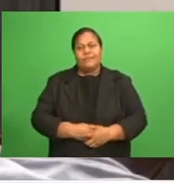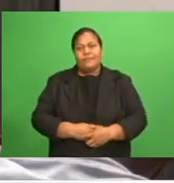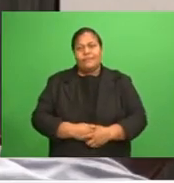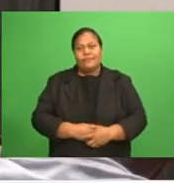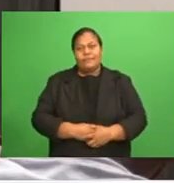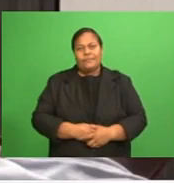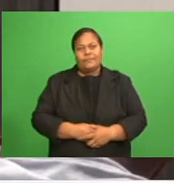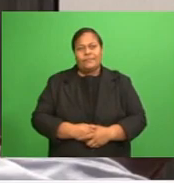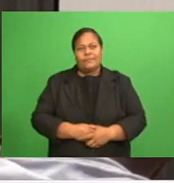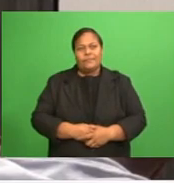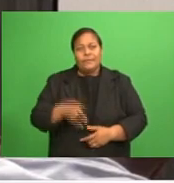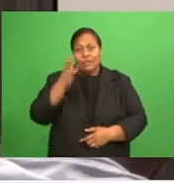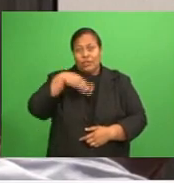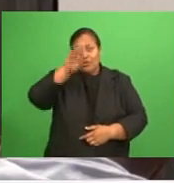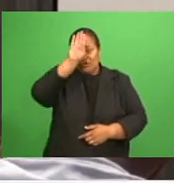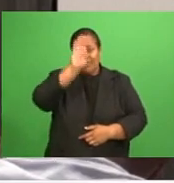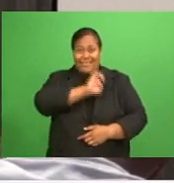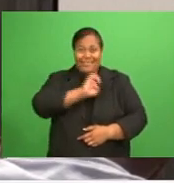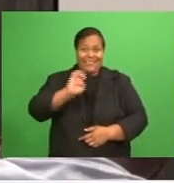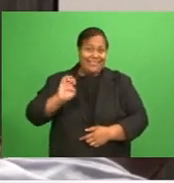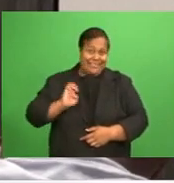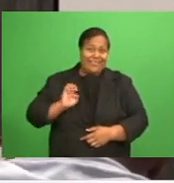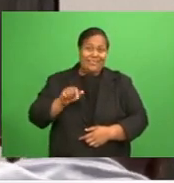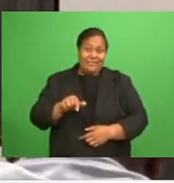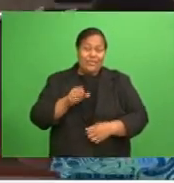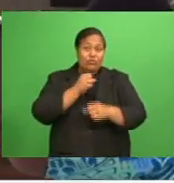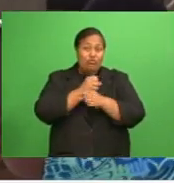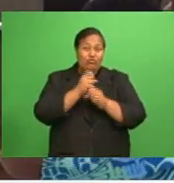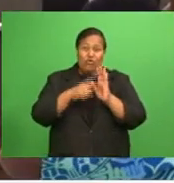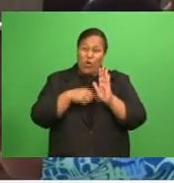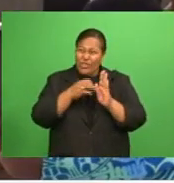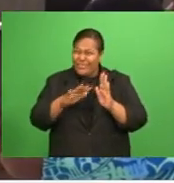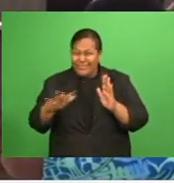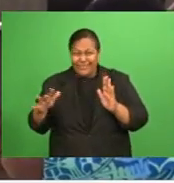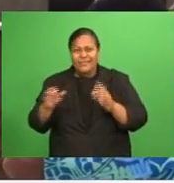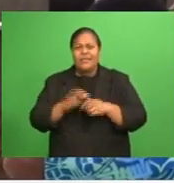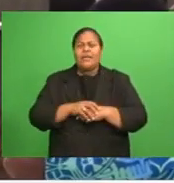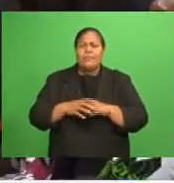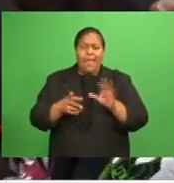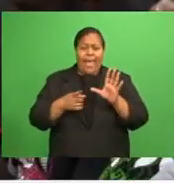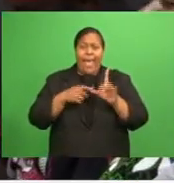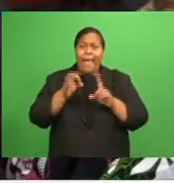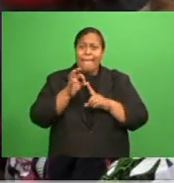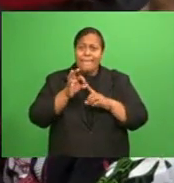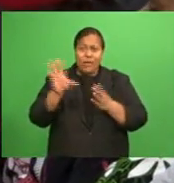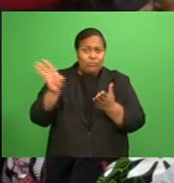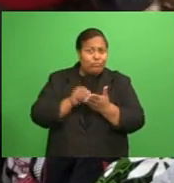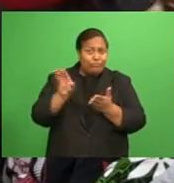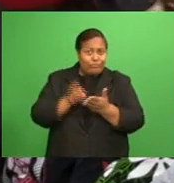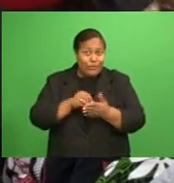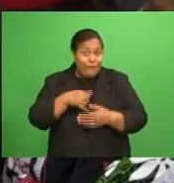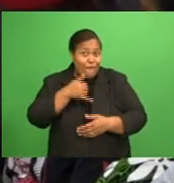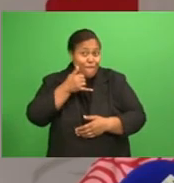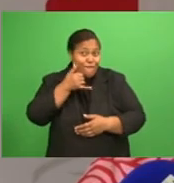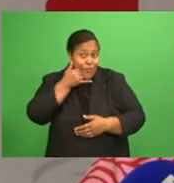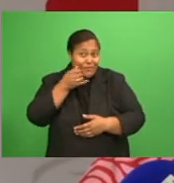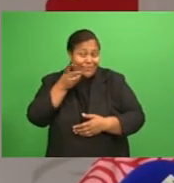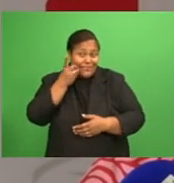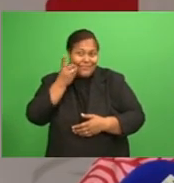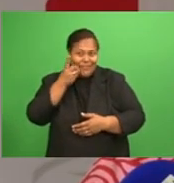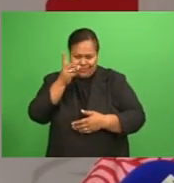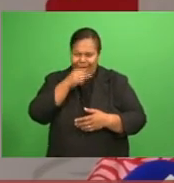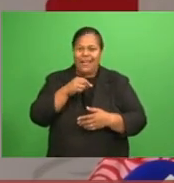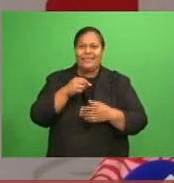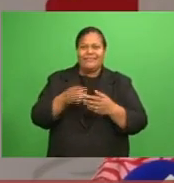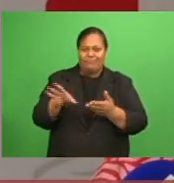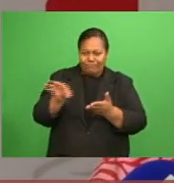Chief Executive Chauchi Koroi says the FNPF app will be helpful in such situations as members can track their funds. By using